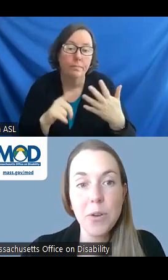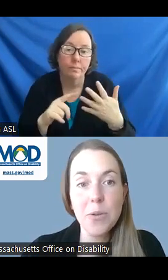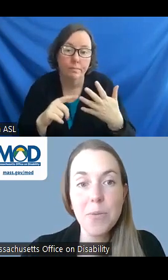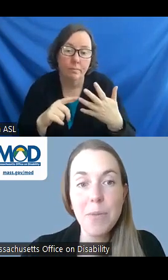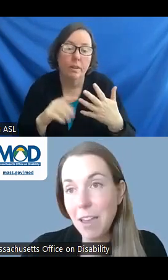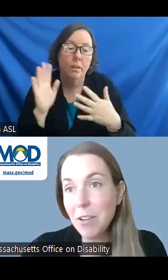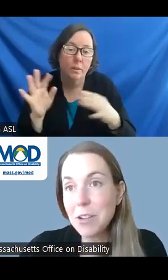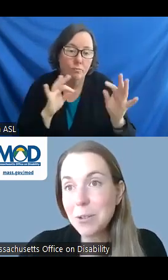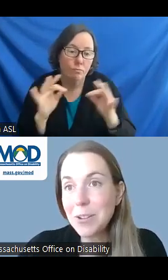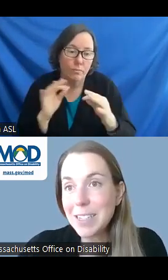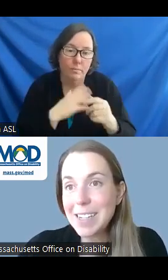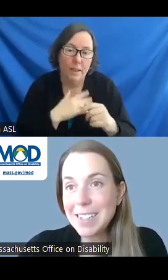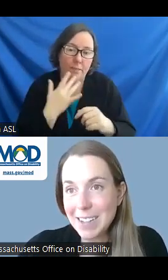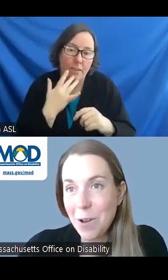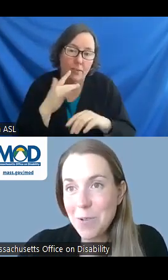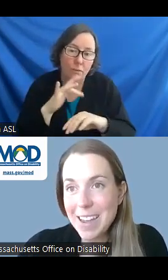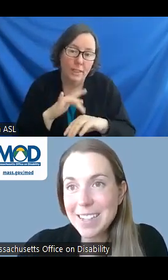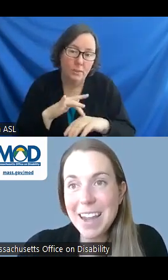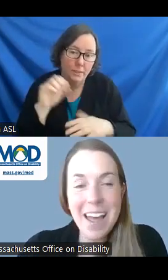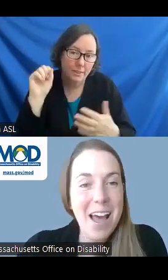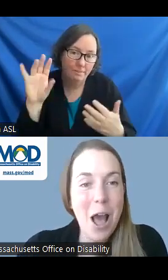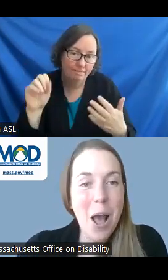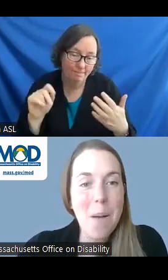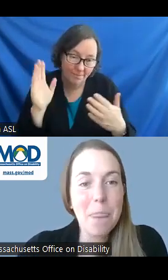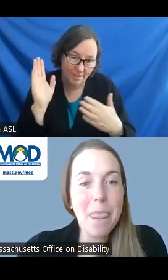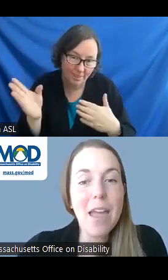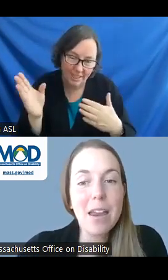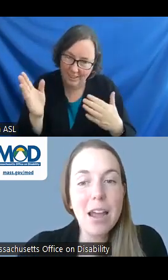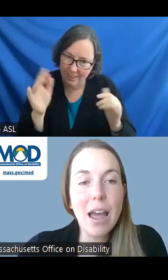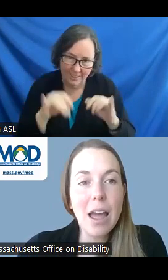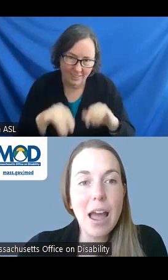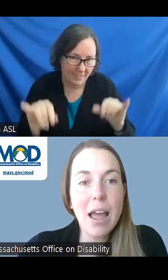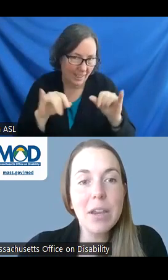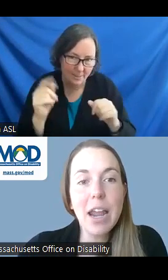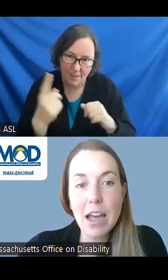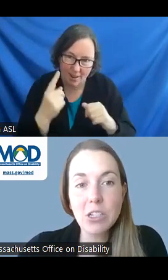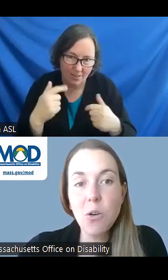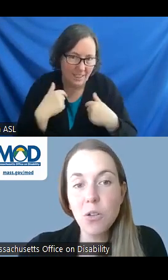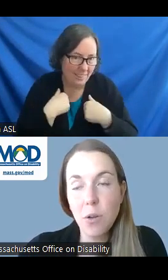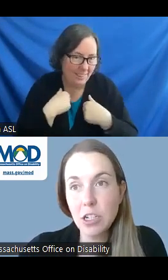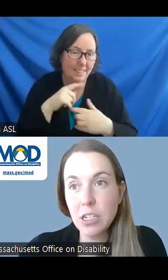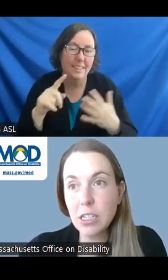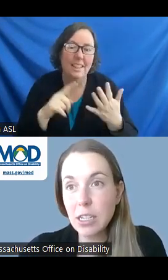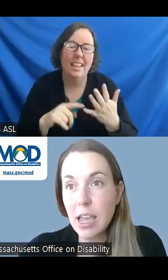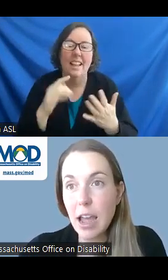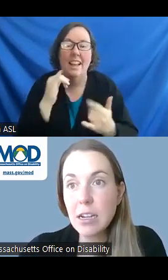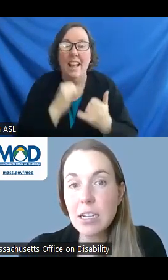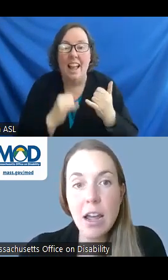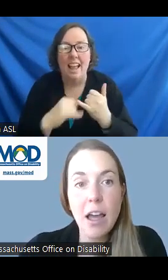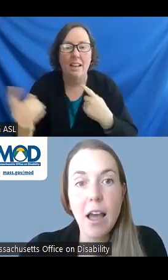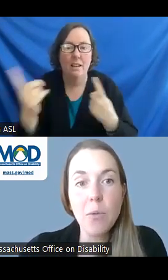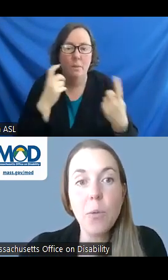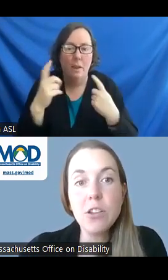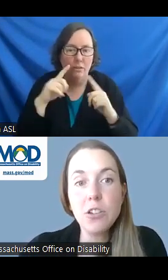go through my favorite resources, as always. And I'm going to ask to hold questions till the